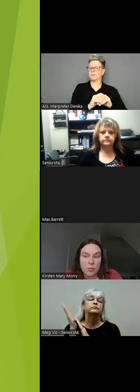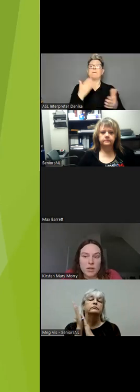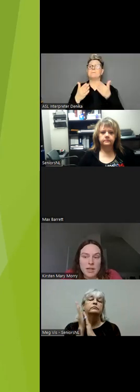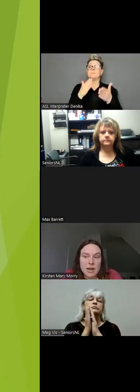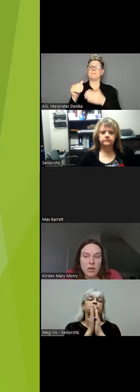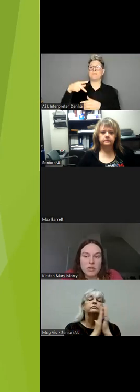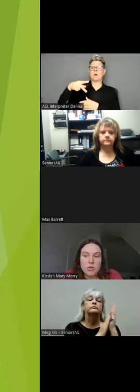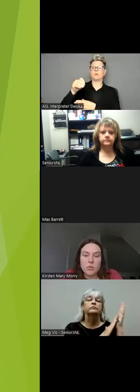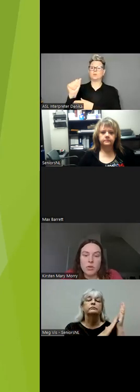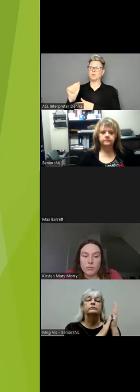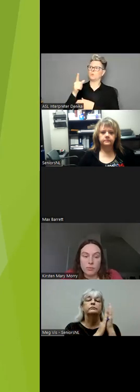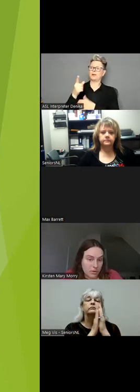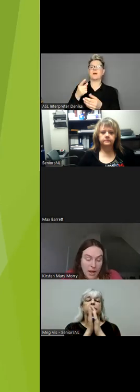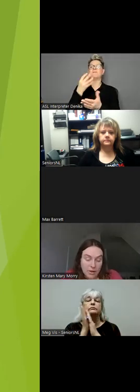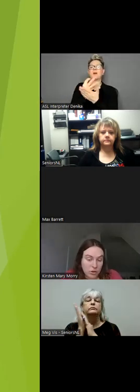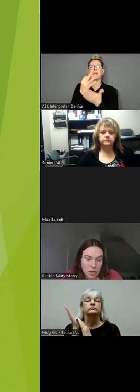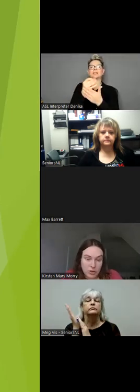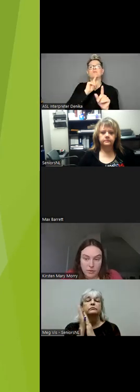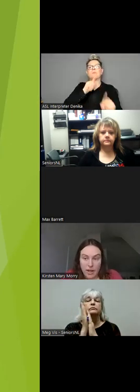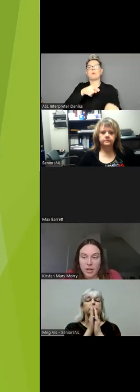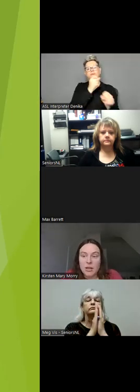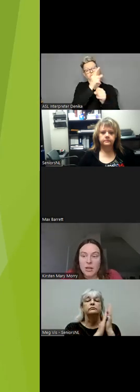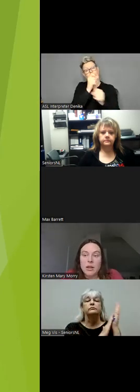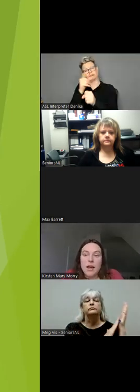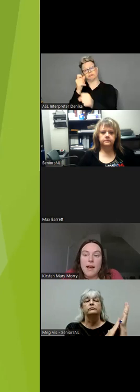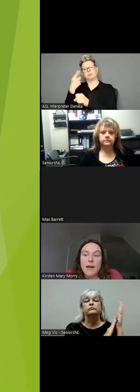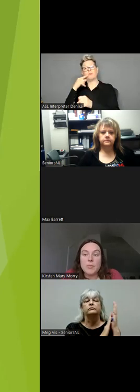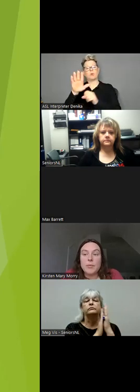financial reports annually to your children or your family.